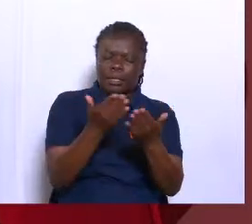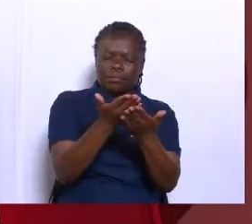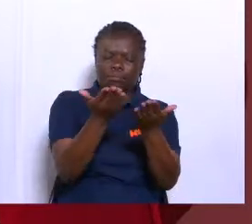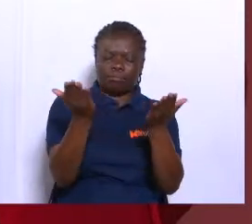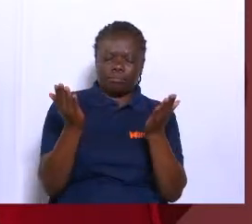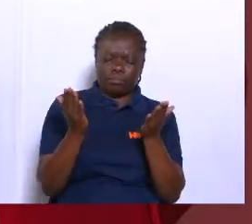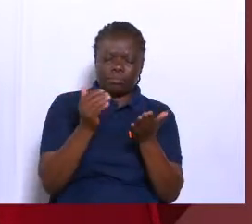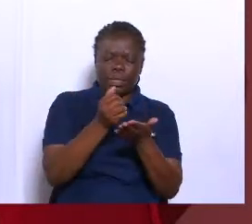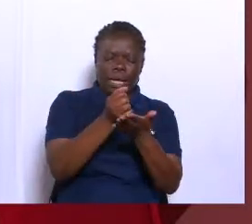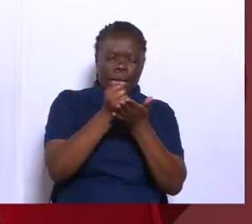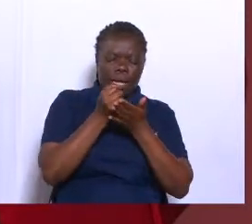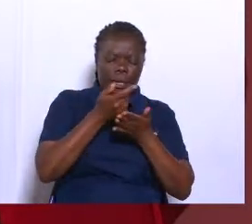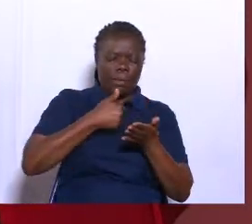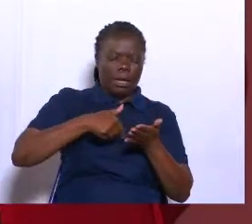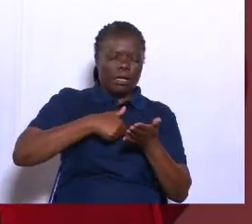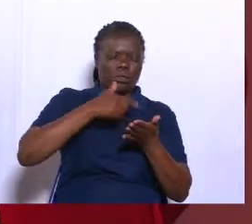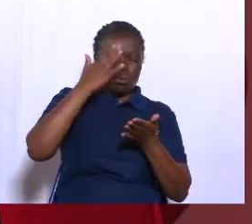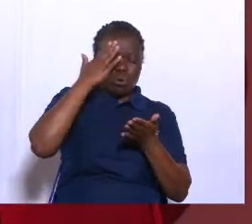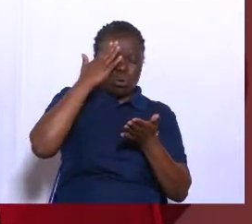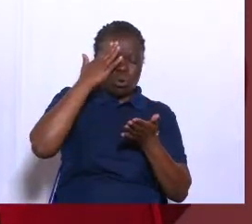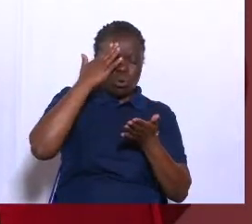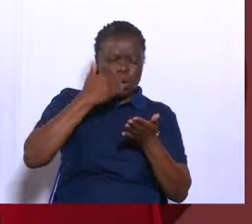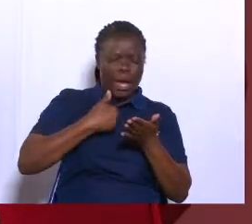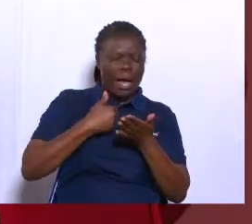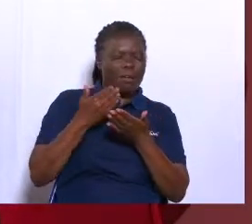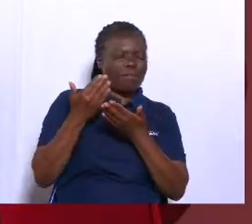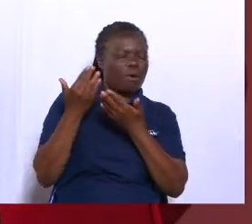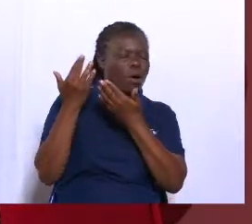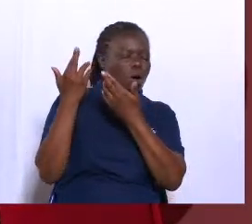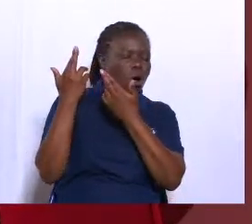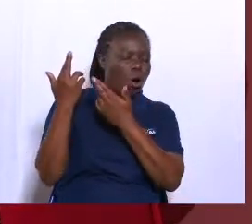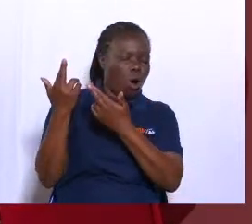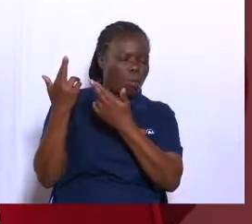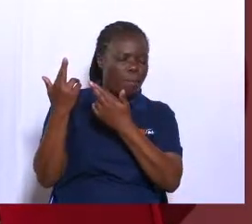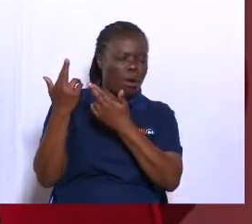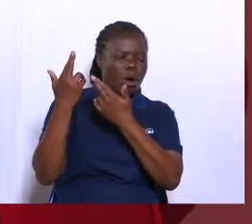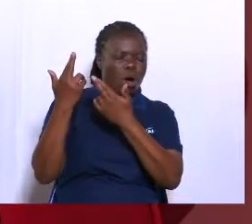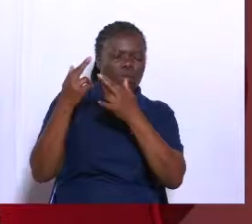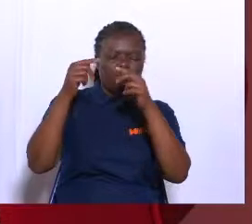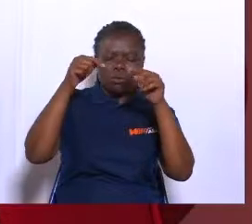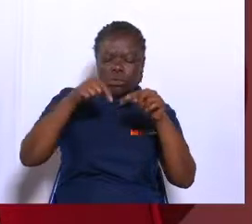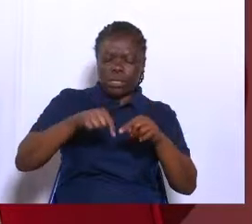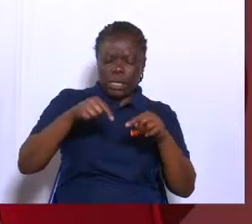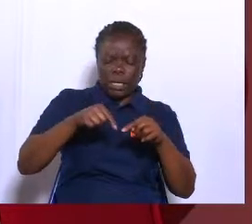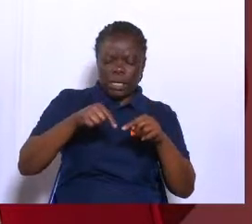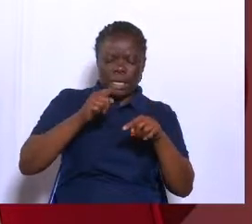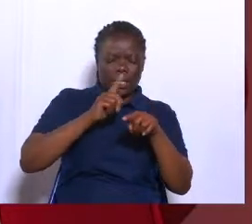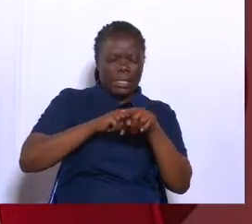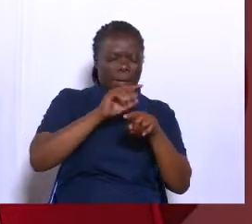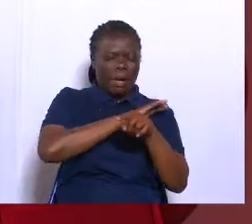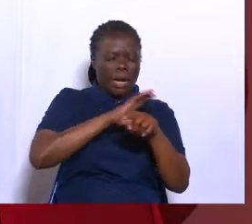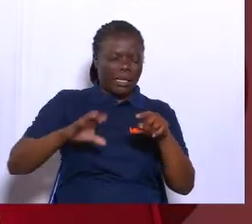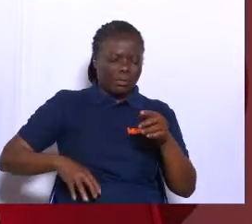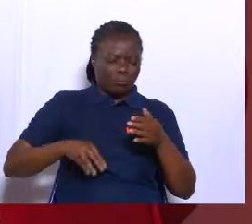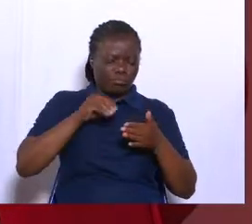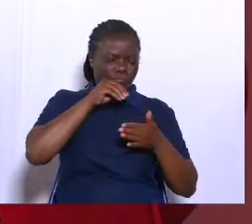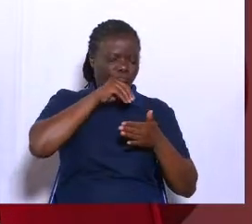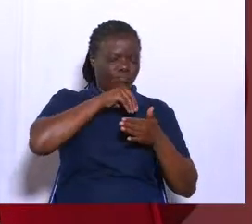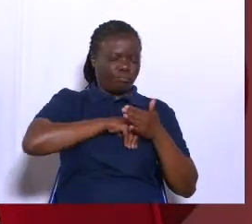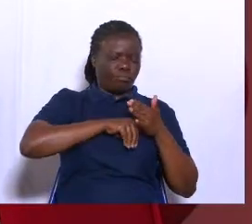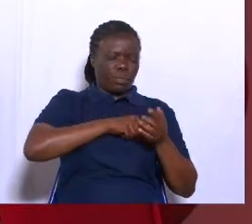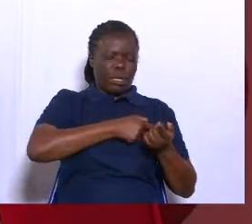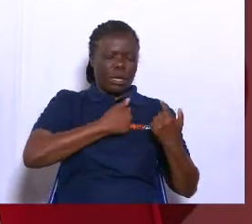know that there is hope. Hope for today with Christ living in our hearts. Hope for